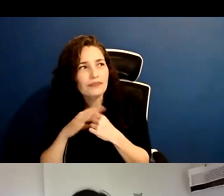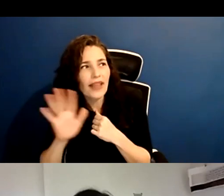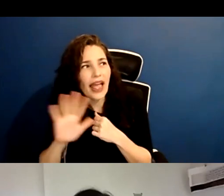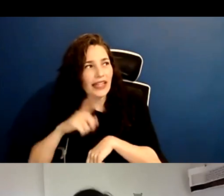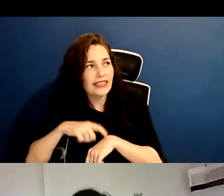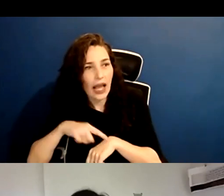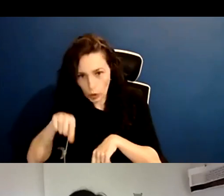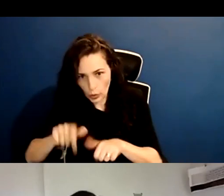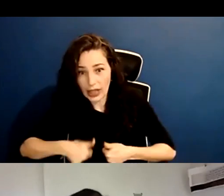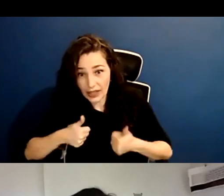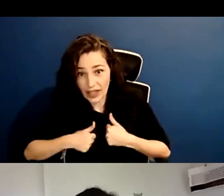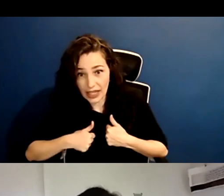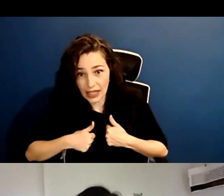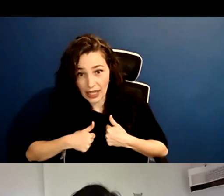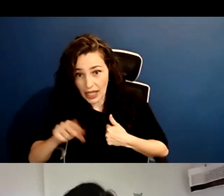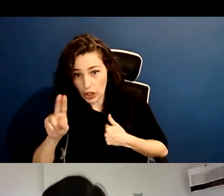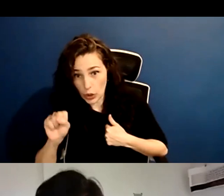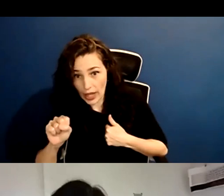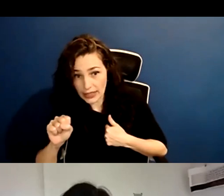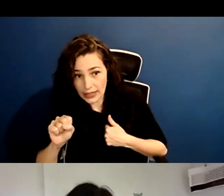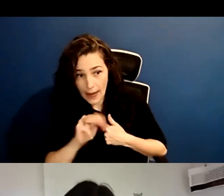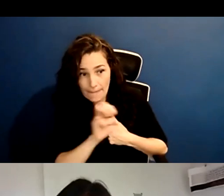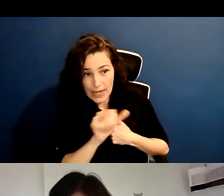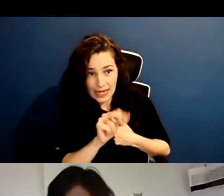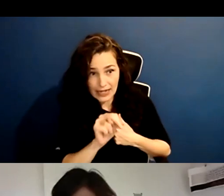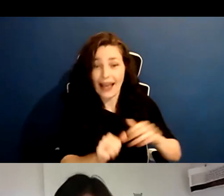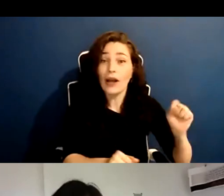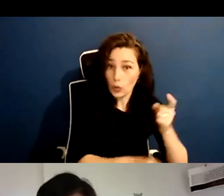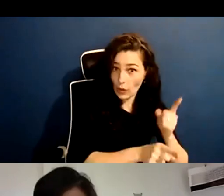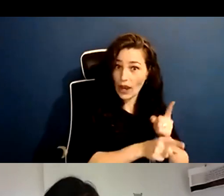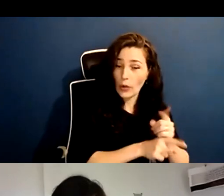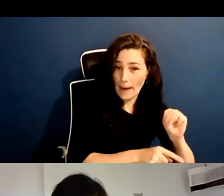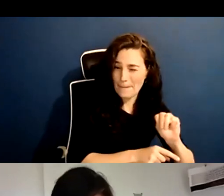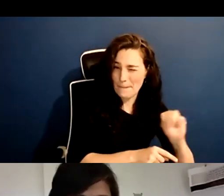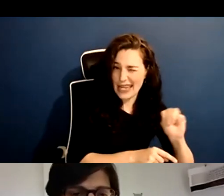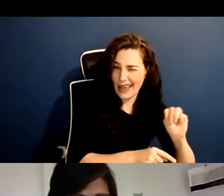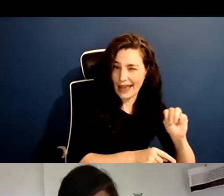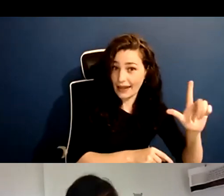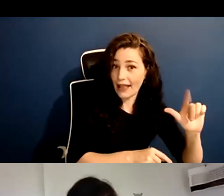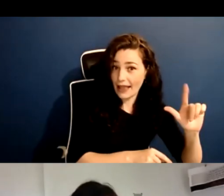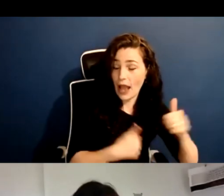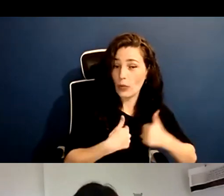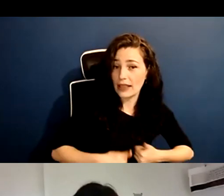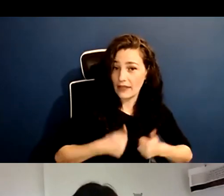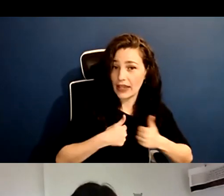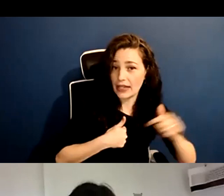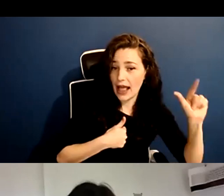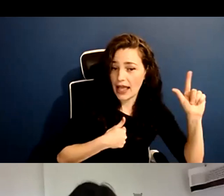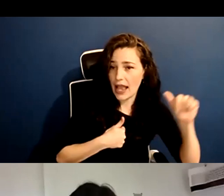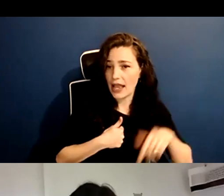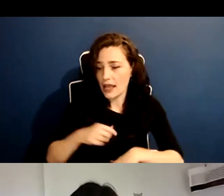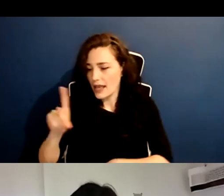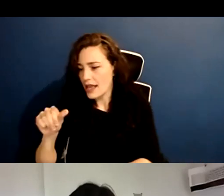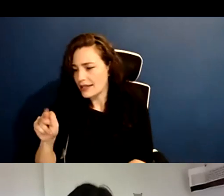the States, Meena, is this? Yeah, I was living in LA, right, exactly. So what goes through your head other than, oh, here's this, you